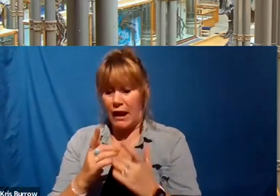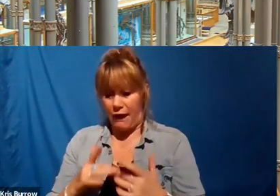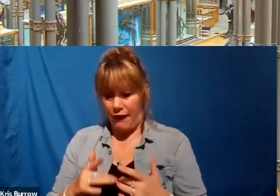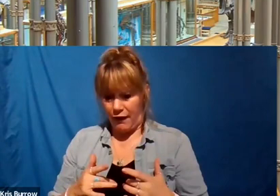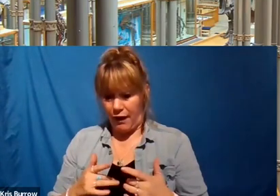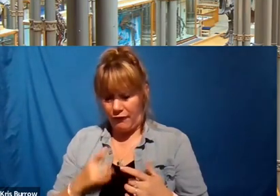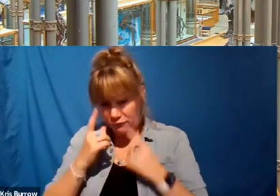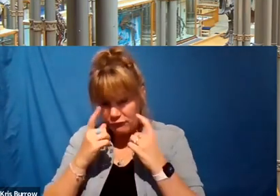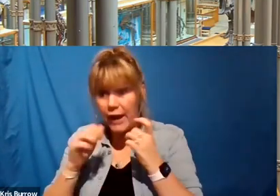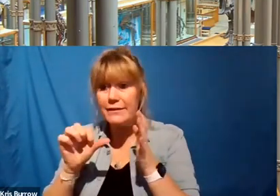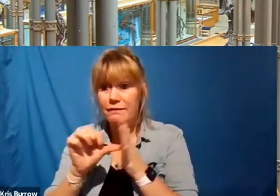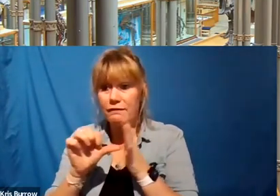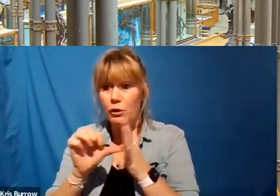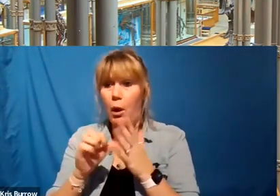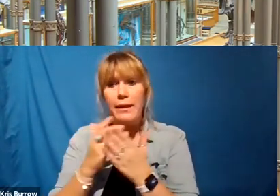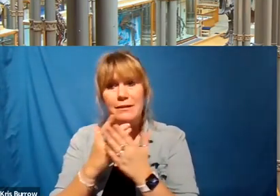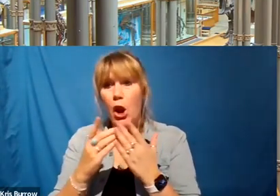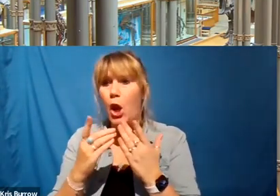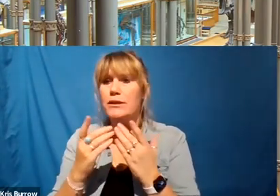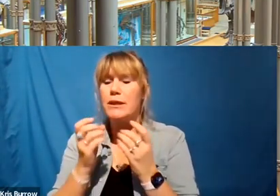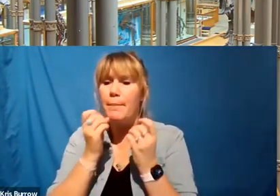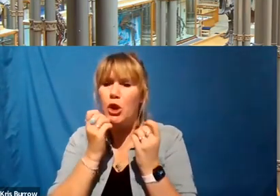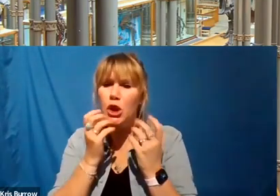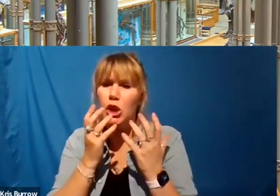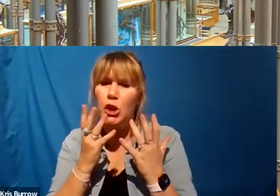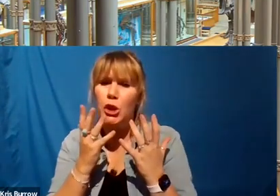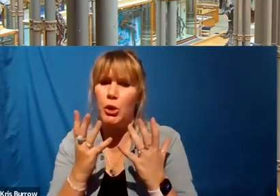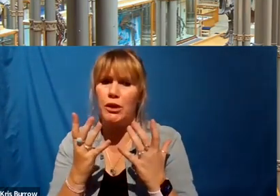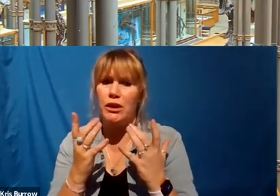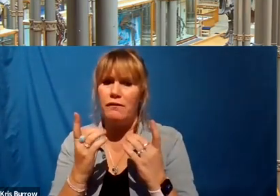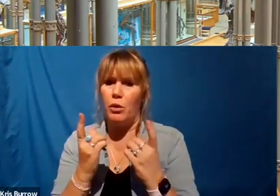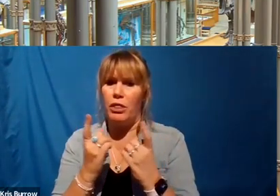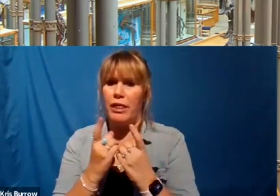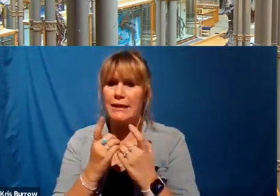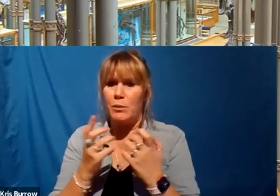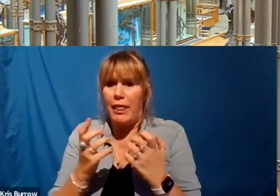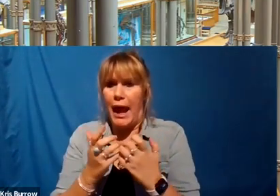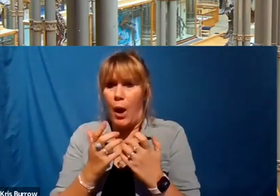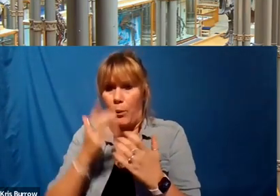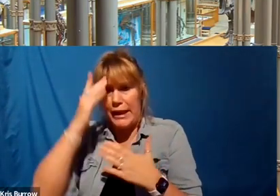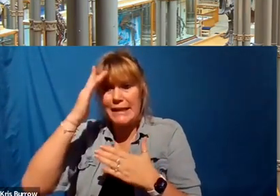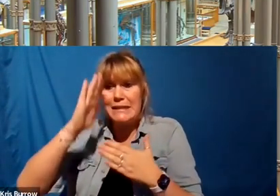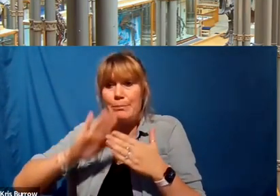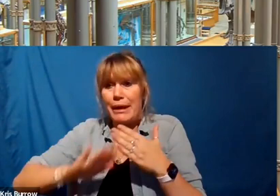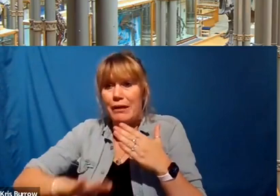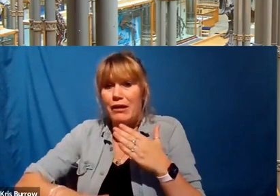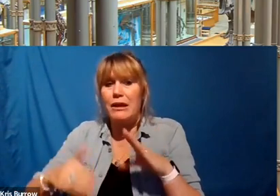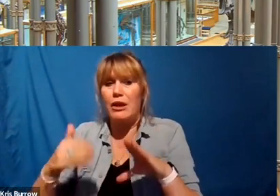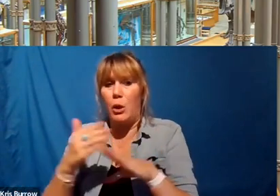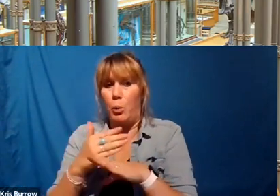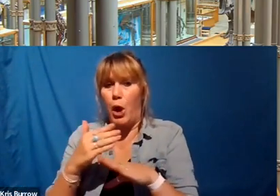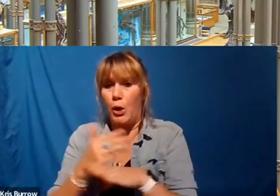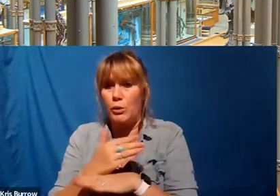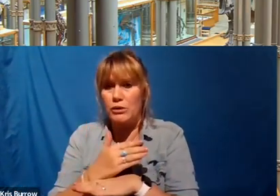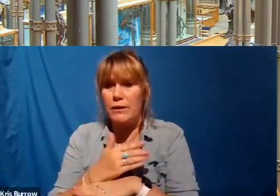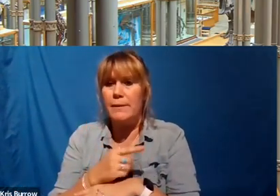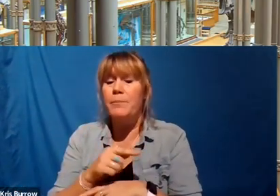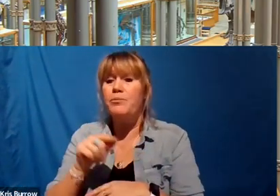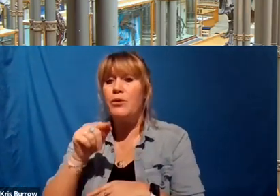difficult, I think there's also a lot of beauty in the way that we experience the world. And then this slide